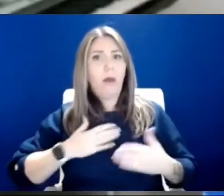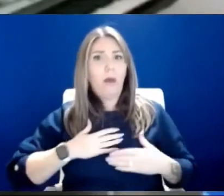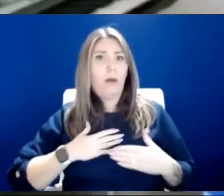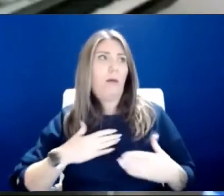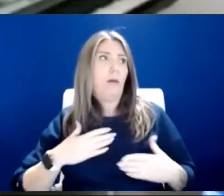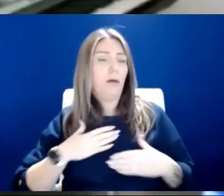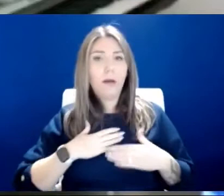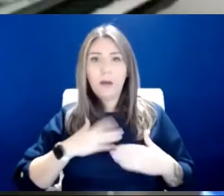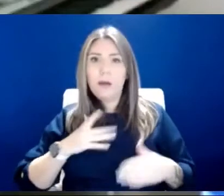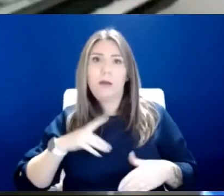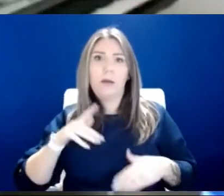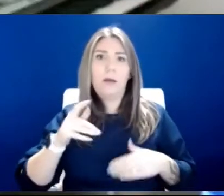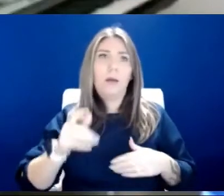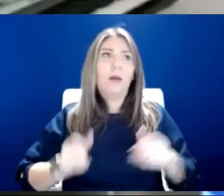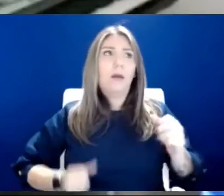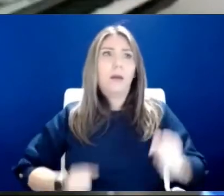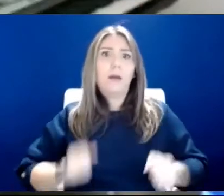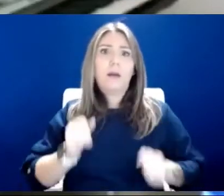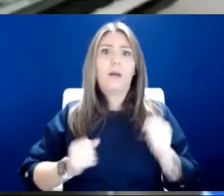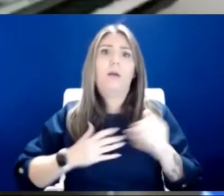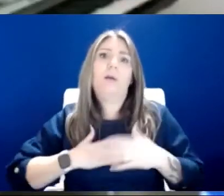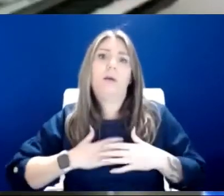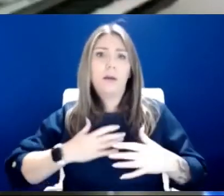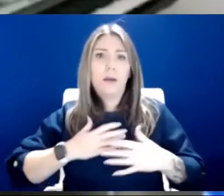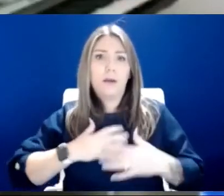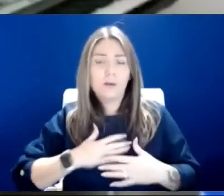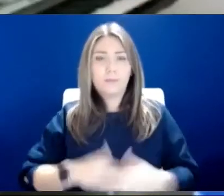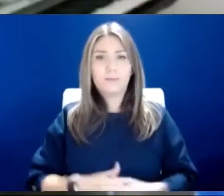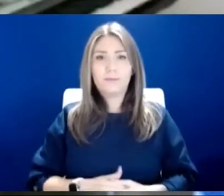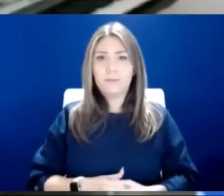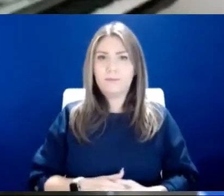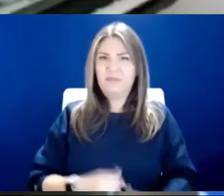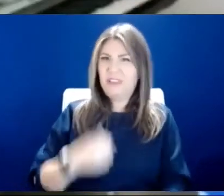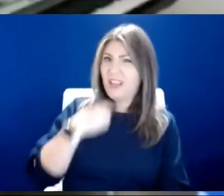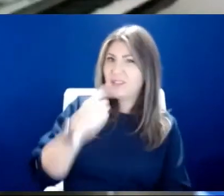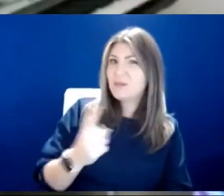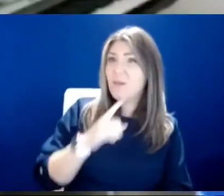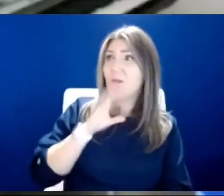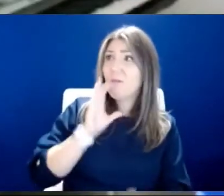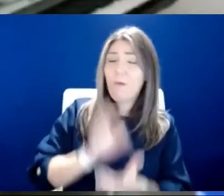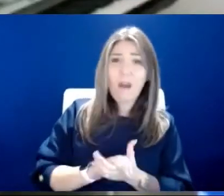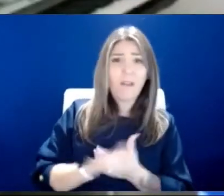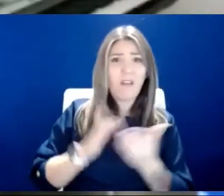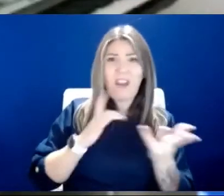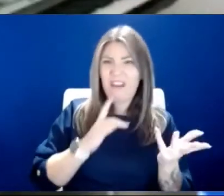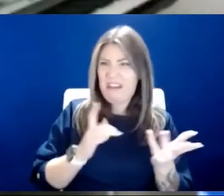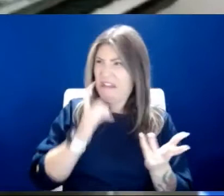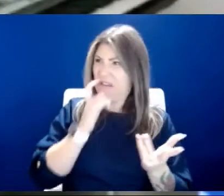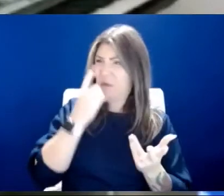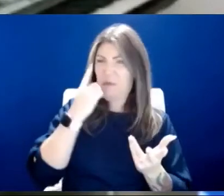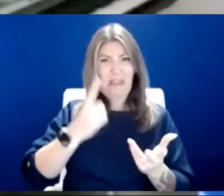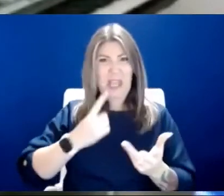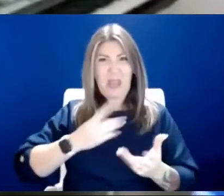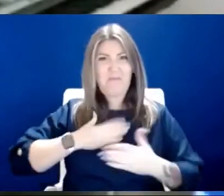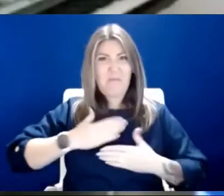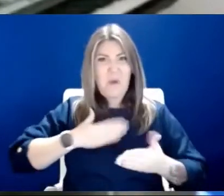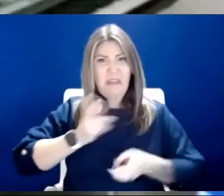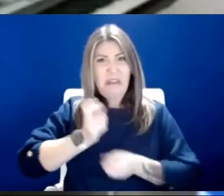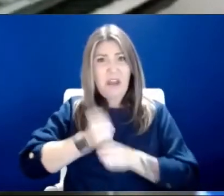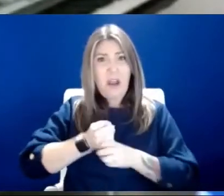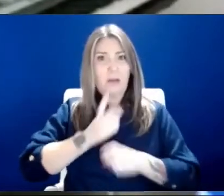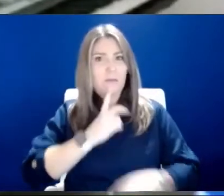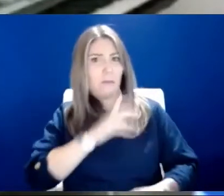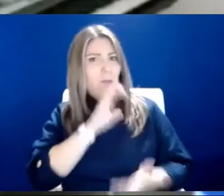hard?" And I told her, I said, "Well, I don't think I'm breathing hard." "Yeah, you are." You